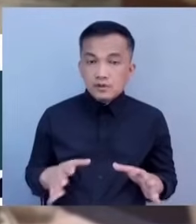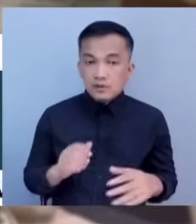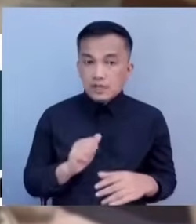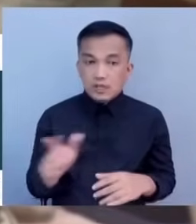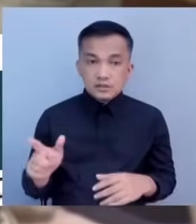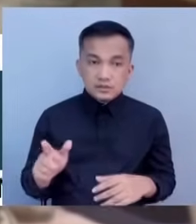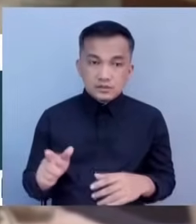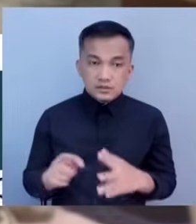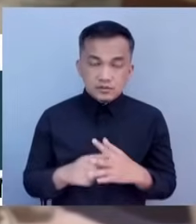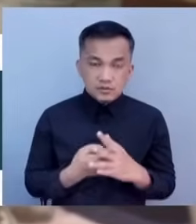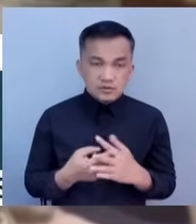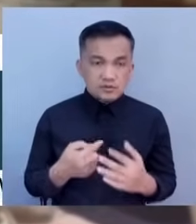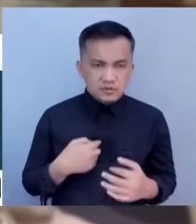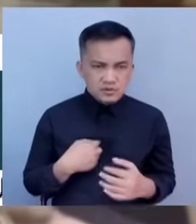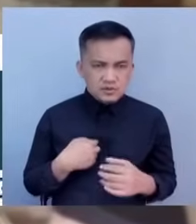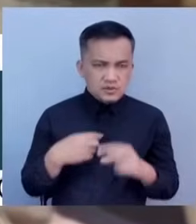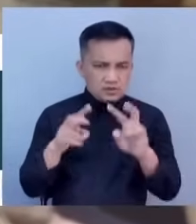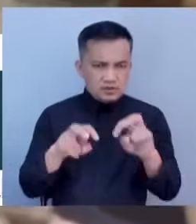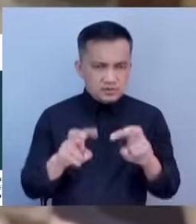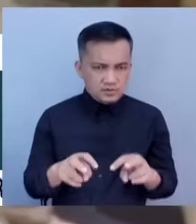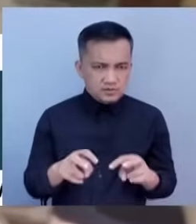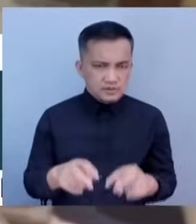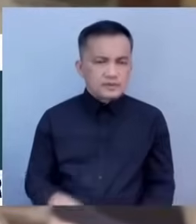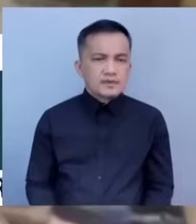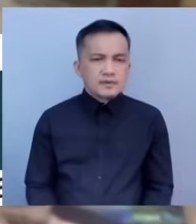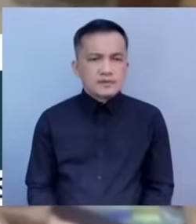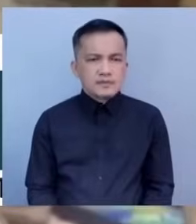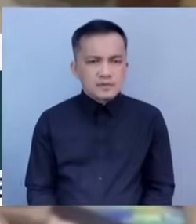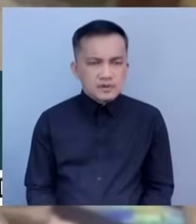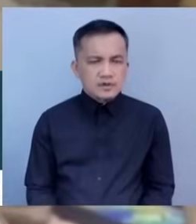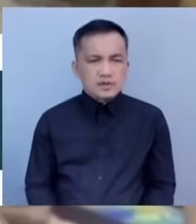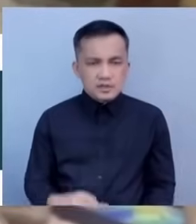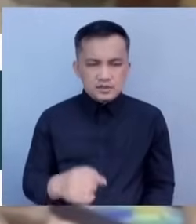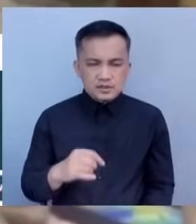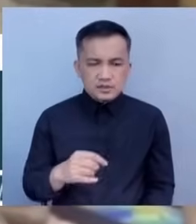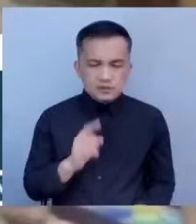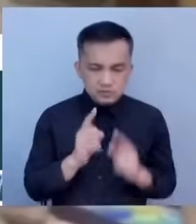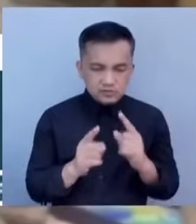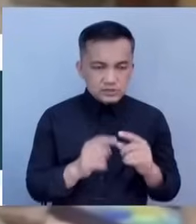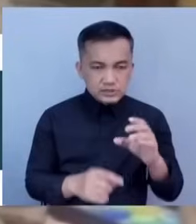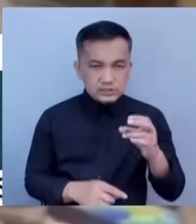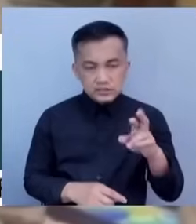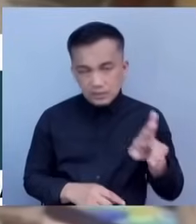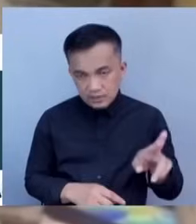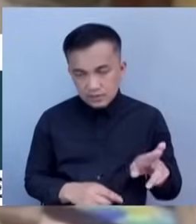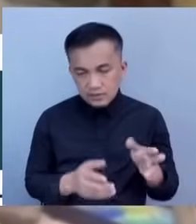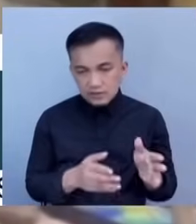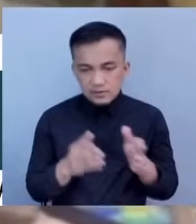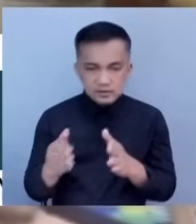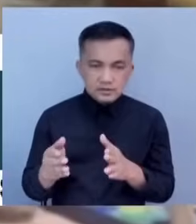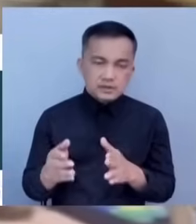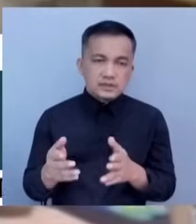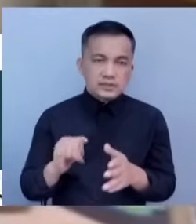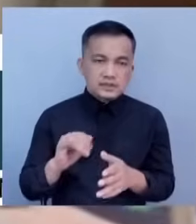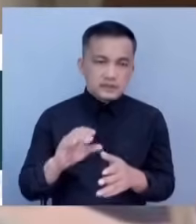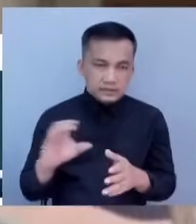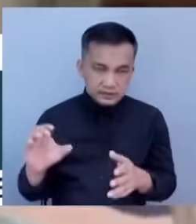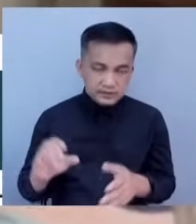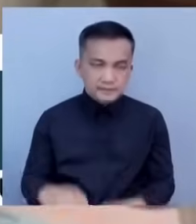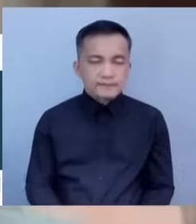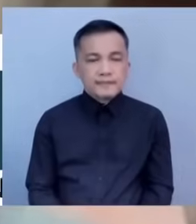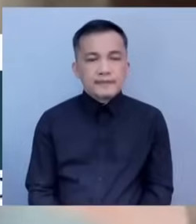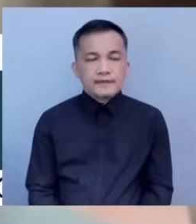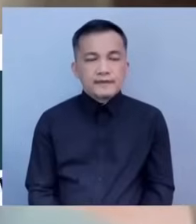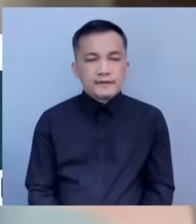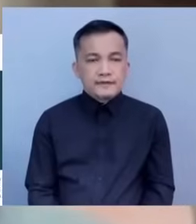naman talaga yung mga investigation na yan, even from the CHR and then especially sa Senate. Kaya lang hindi ko naman talaga